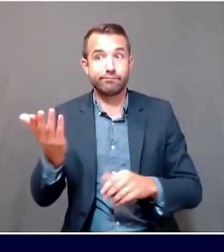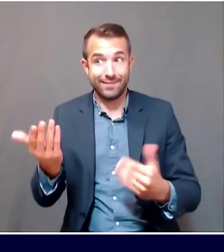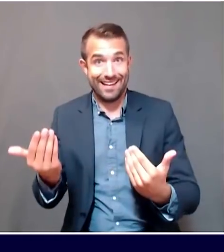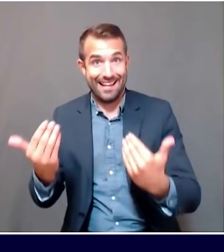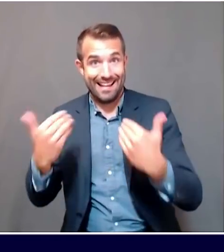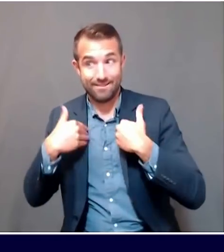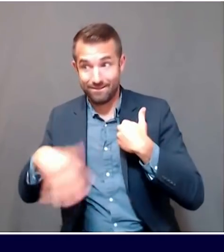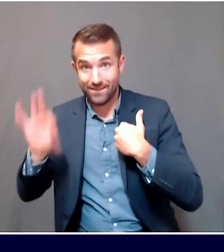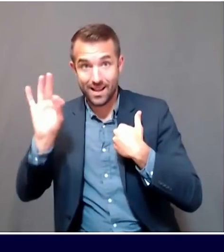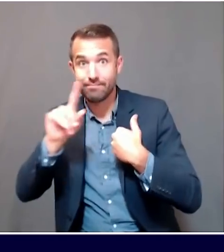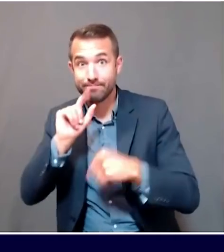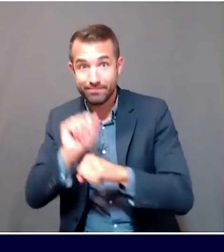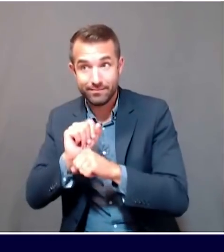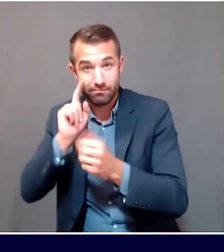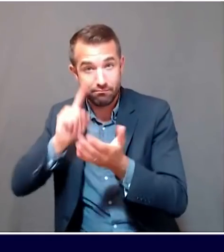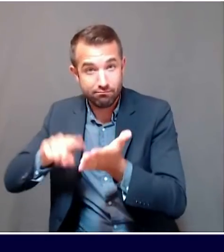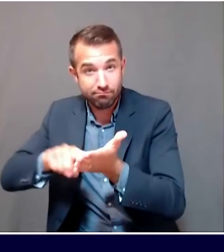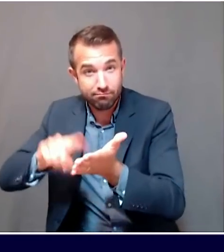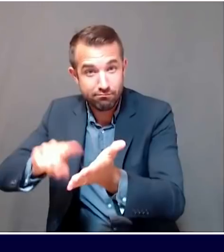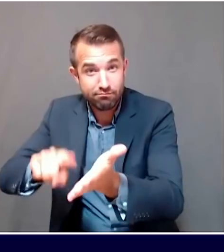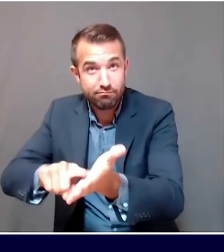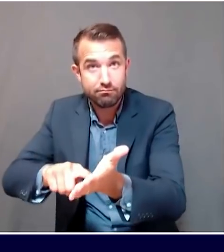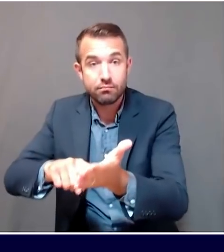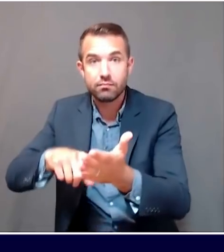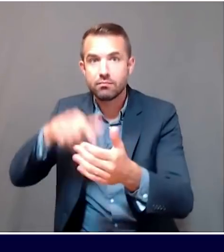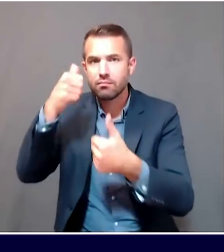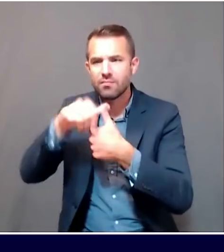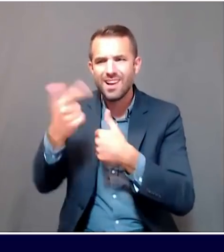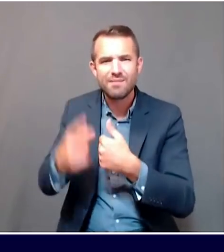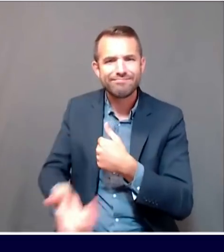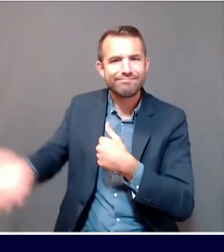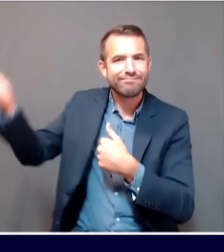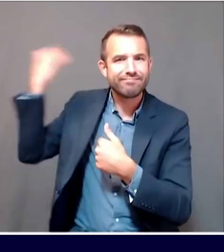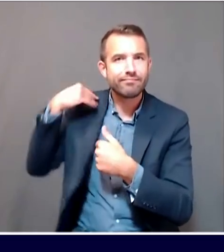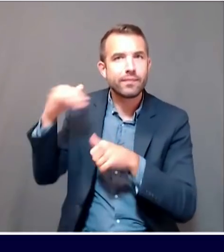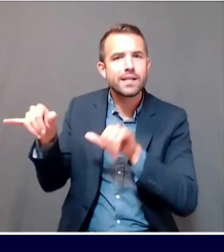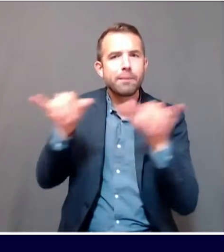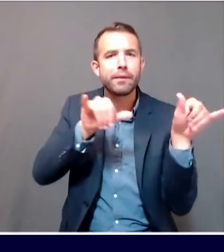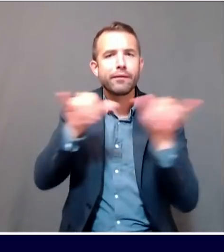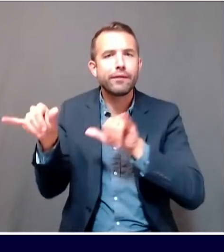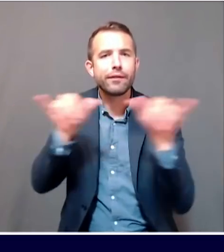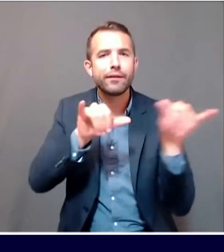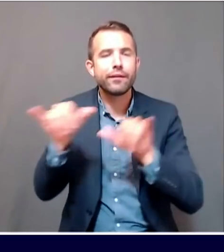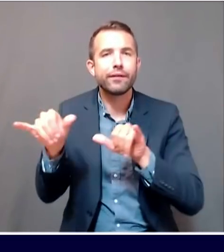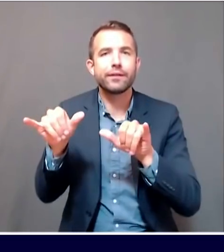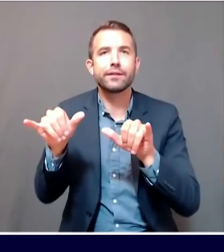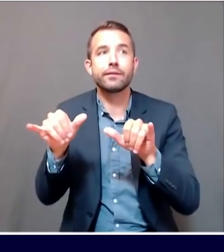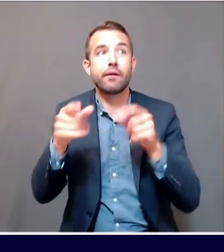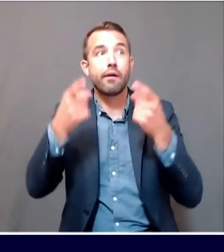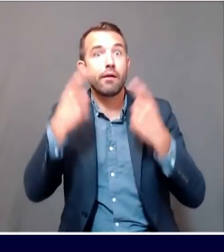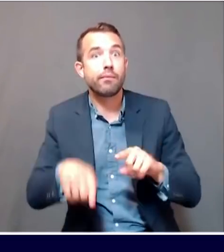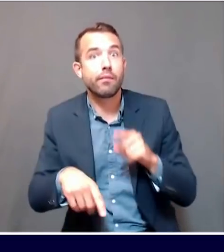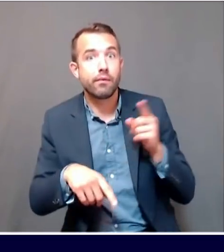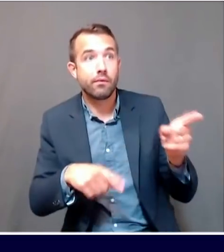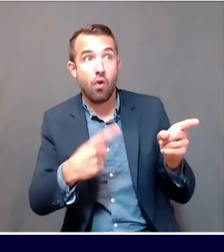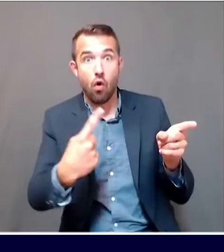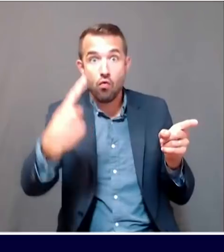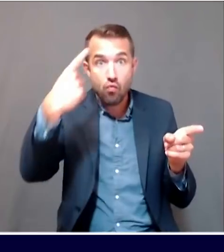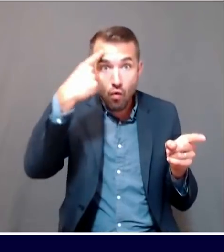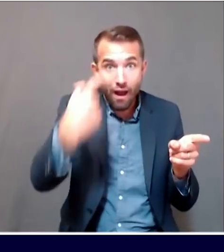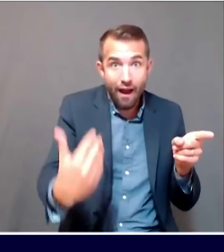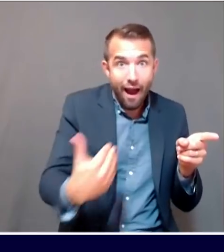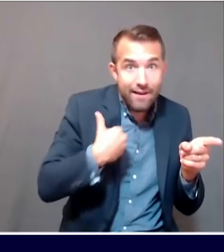has happened before. In fact, not too long ago, we encountered a similar situation. And really what it speaks to is